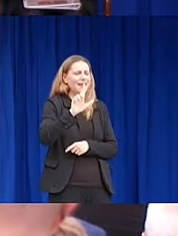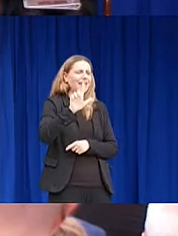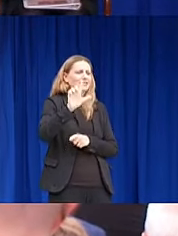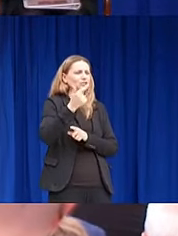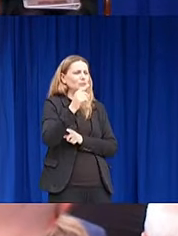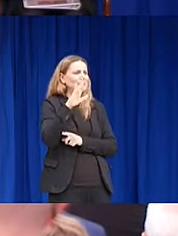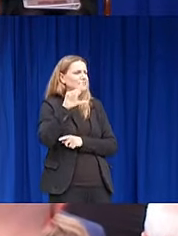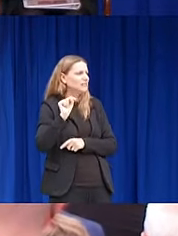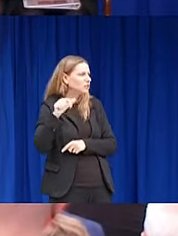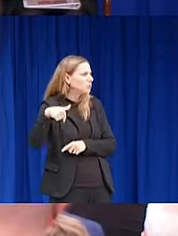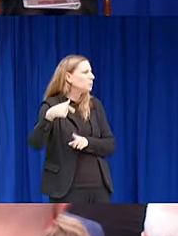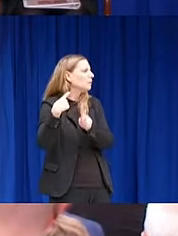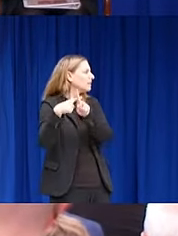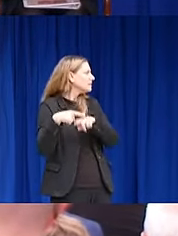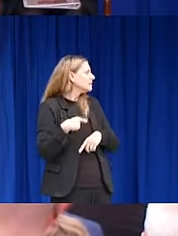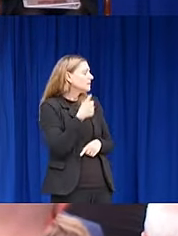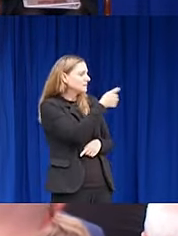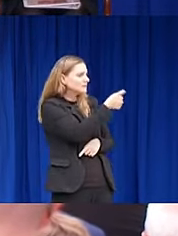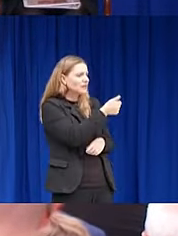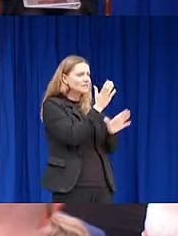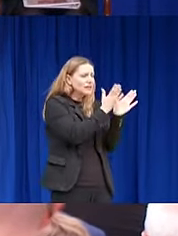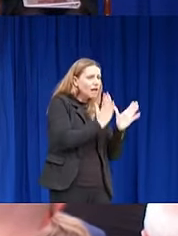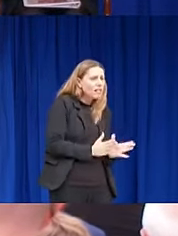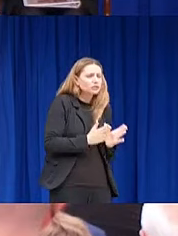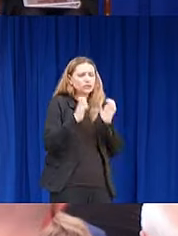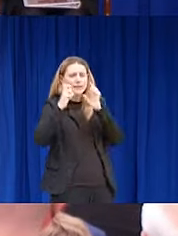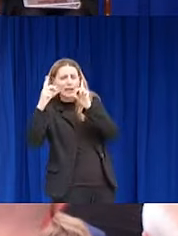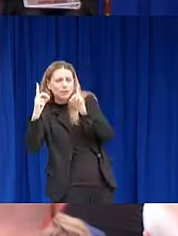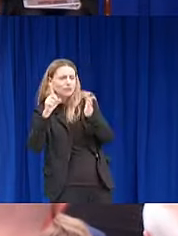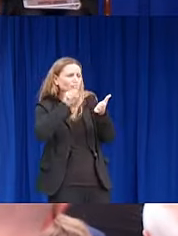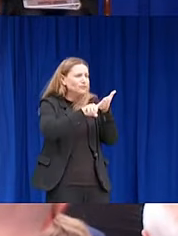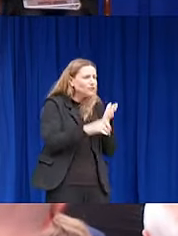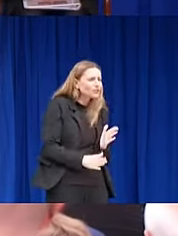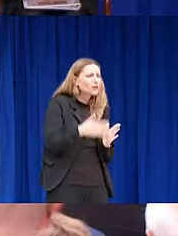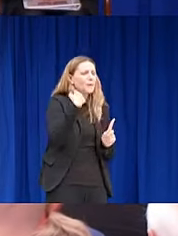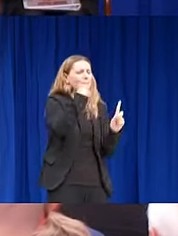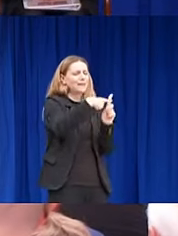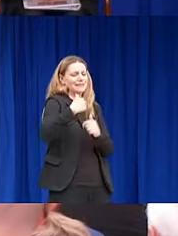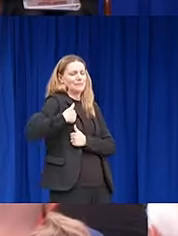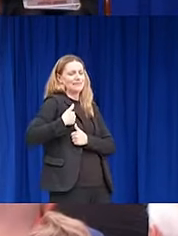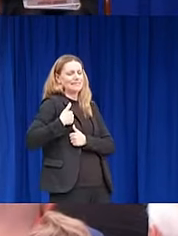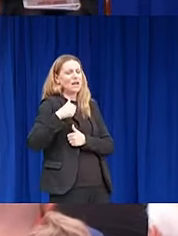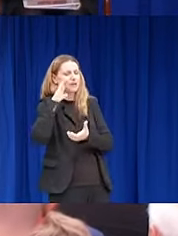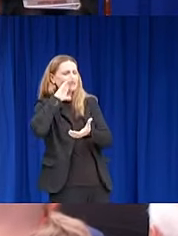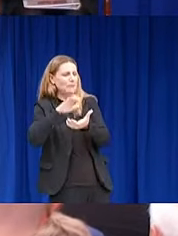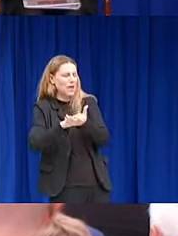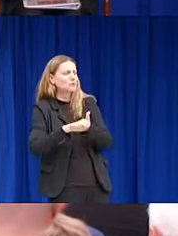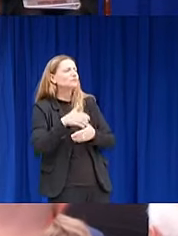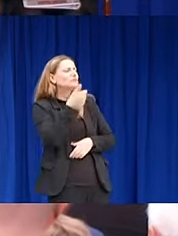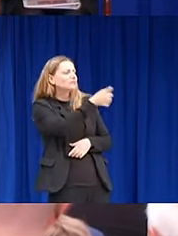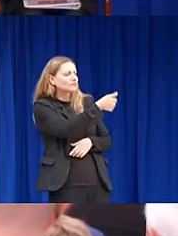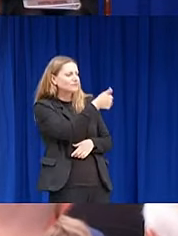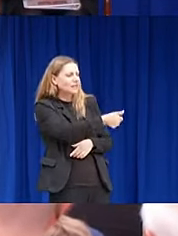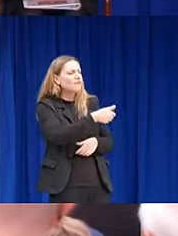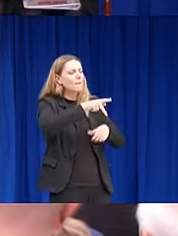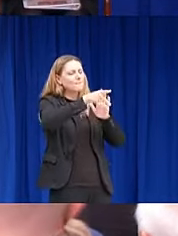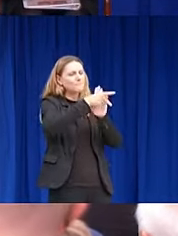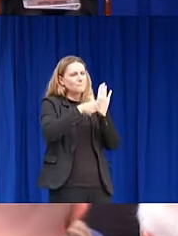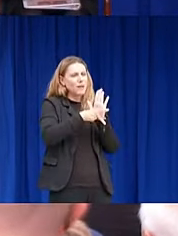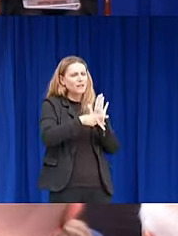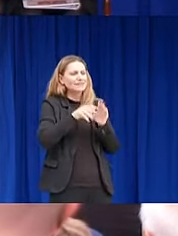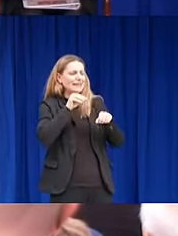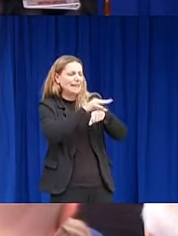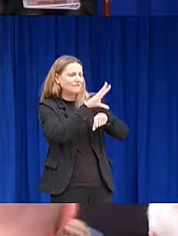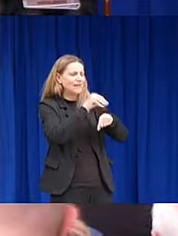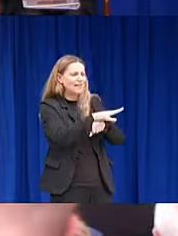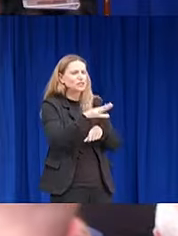an educator, a researcher, and a military spouse who has also served as a policy office advisor and subject matter